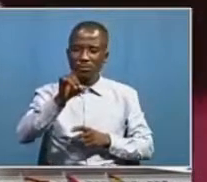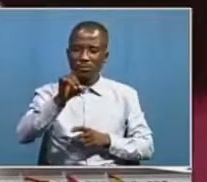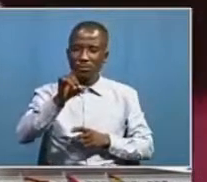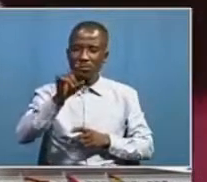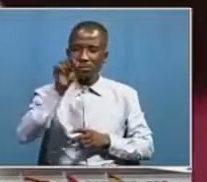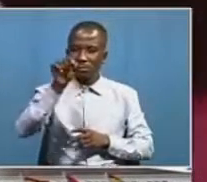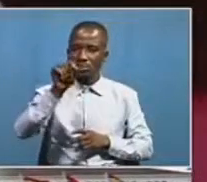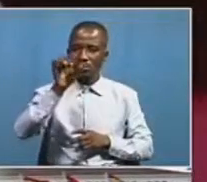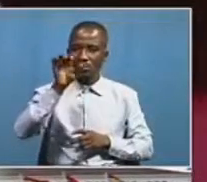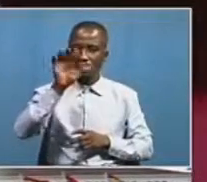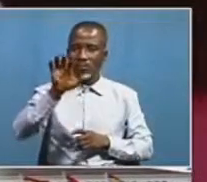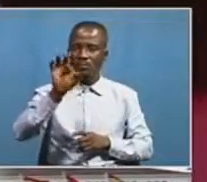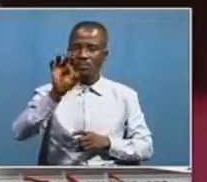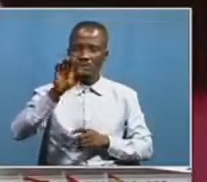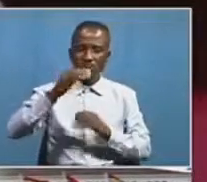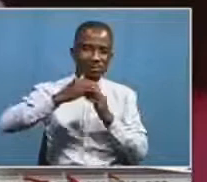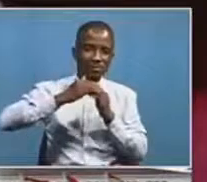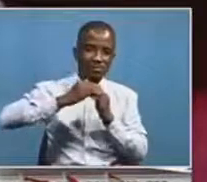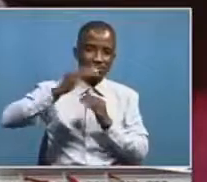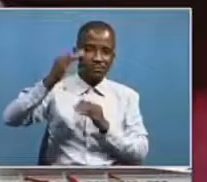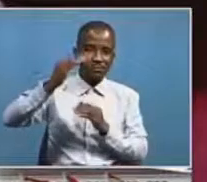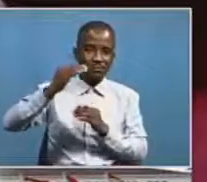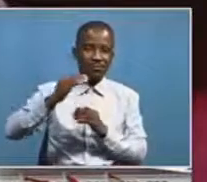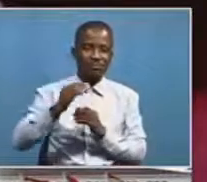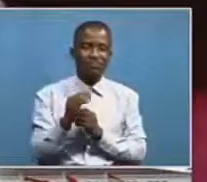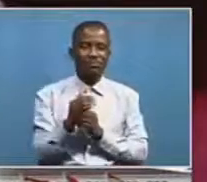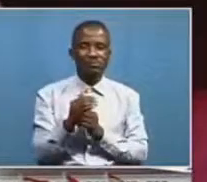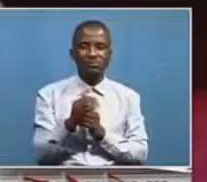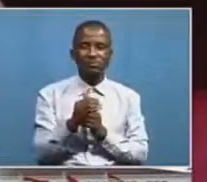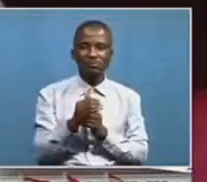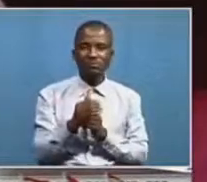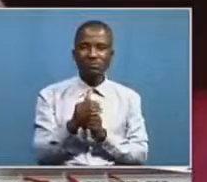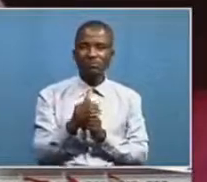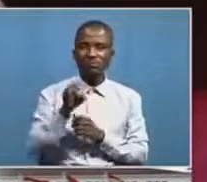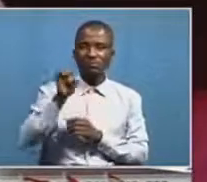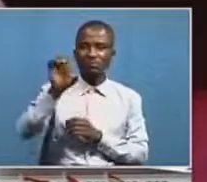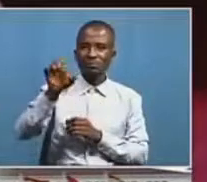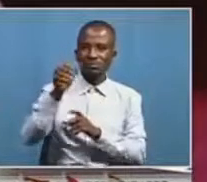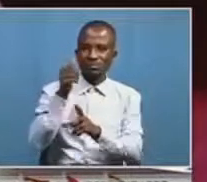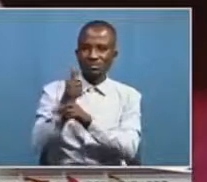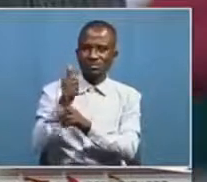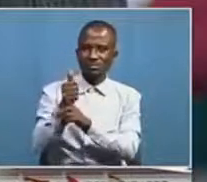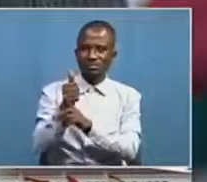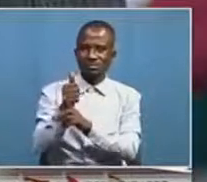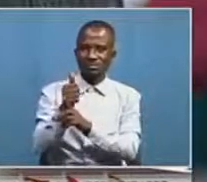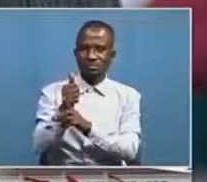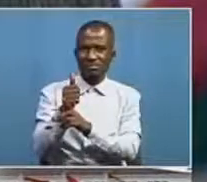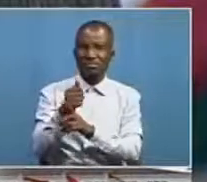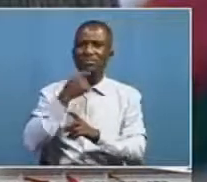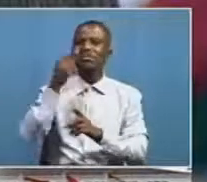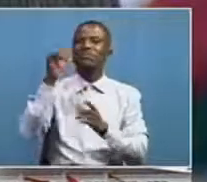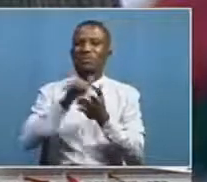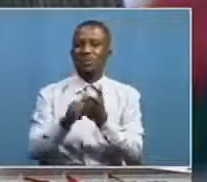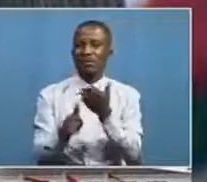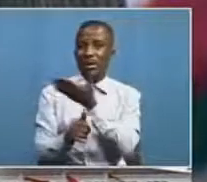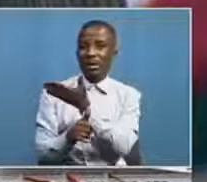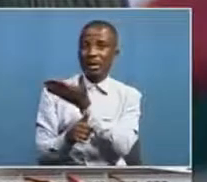51.595% of the total valid votes that she herself distinctly stated to have